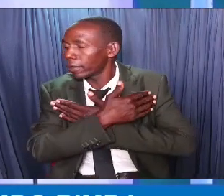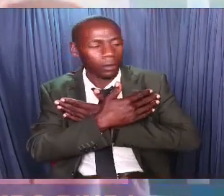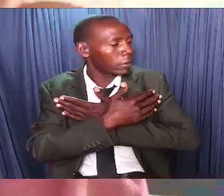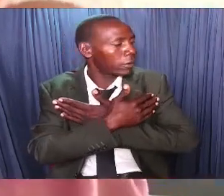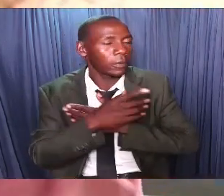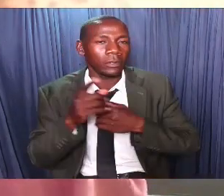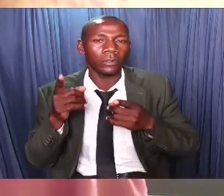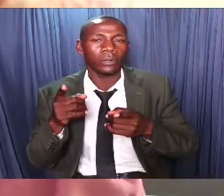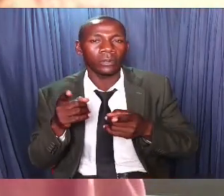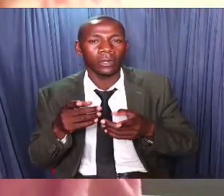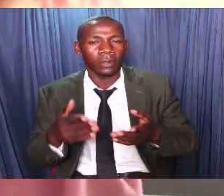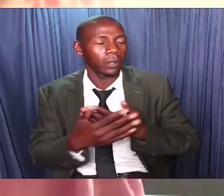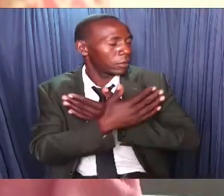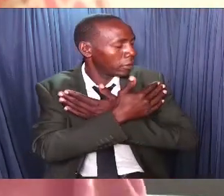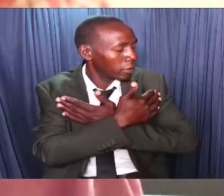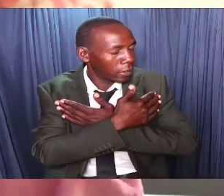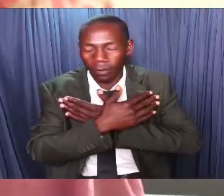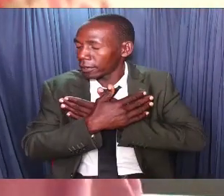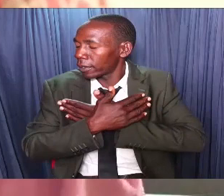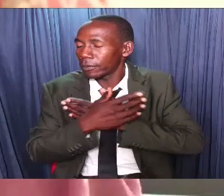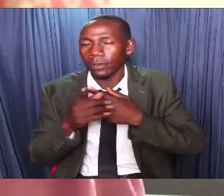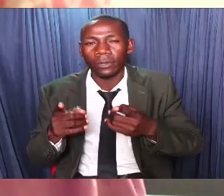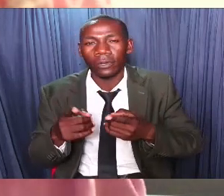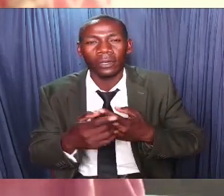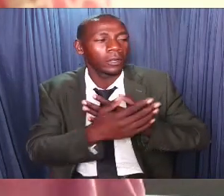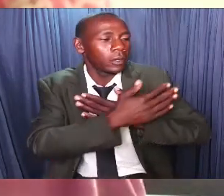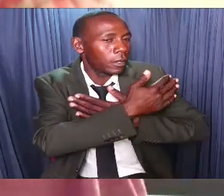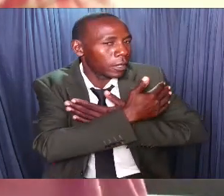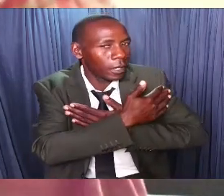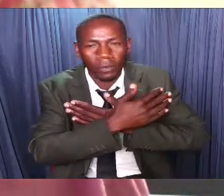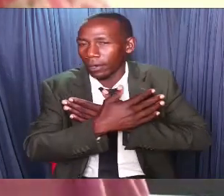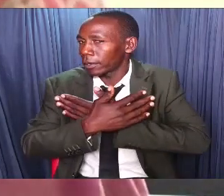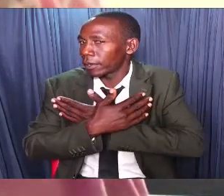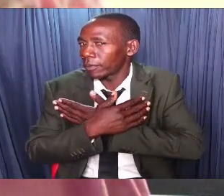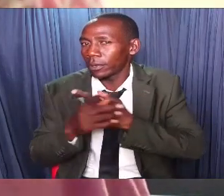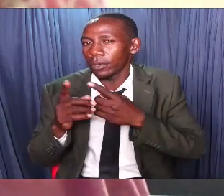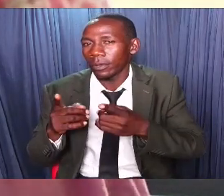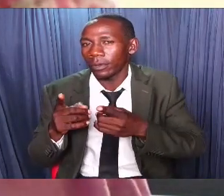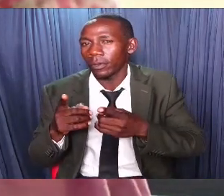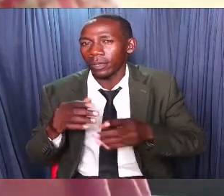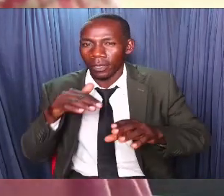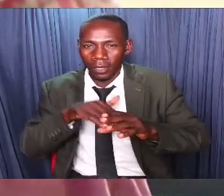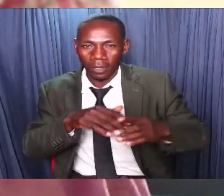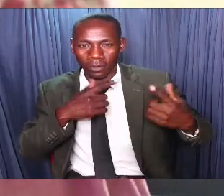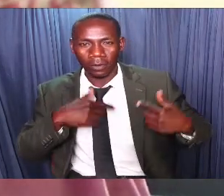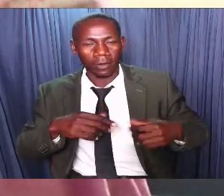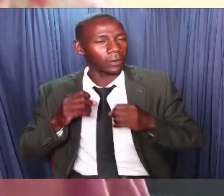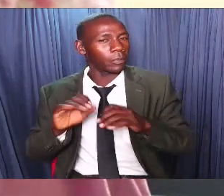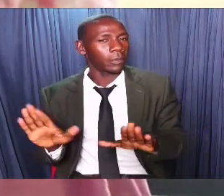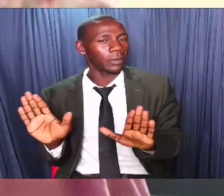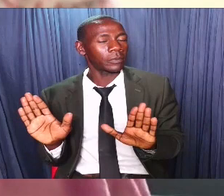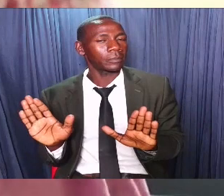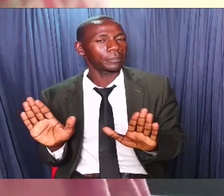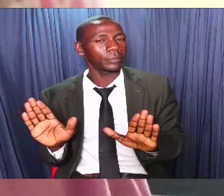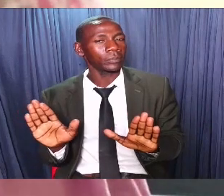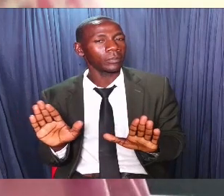he'll embrace. Hata leo atakukumbatia. He'll embrace. Hata leo atakukumbatia. Today he'll embrace. Mradi kule moyoni uamue ni basi. So long as you say in your heart it's